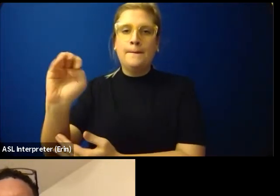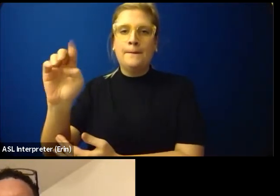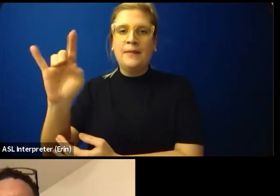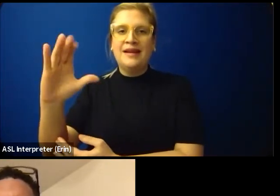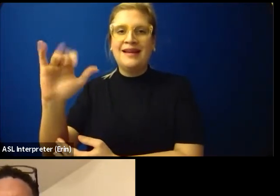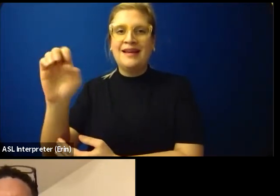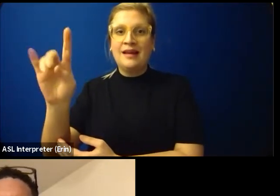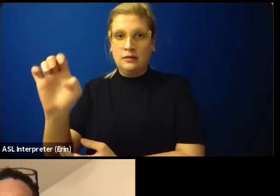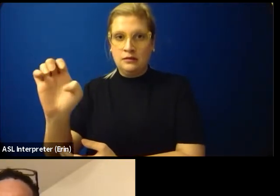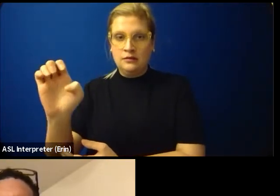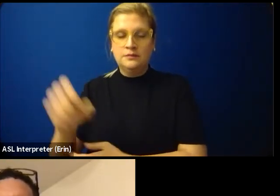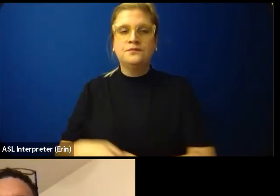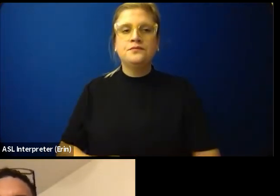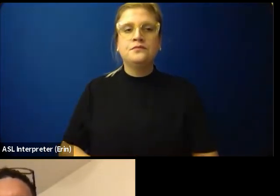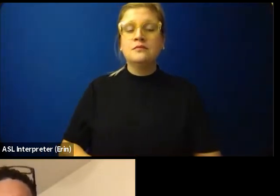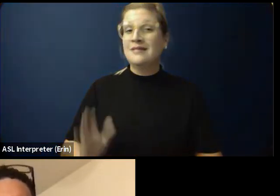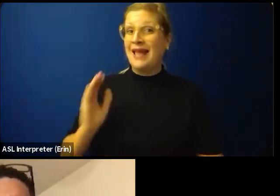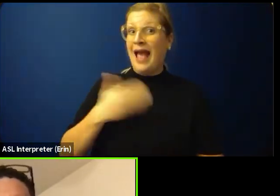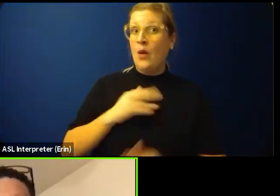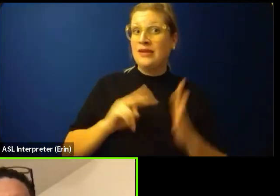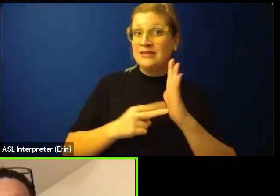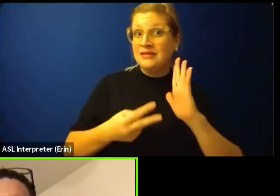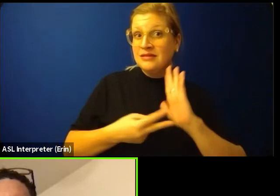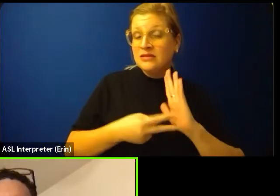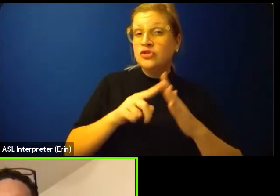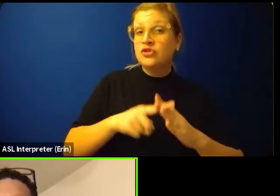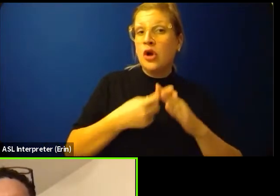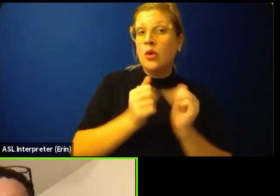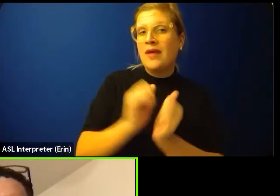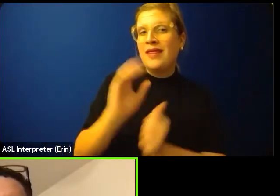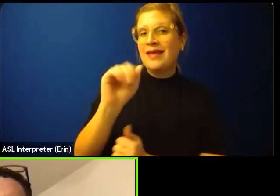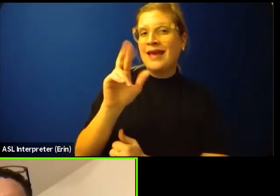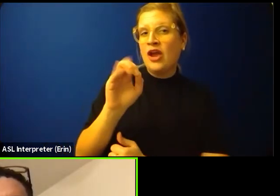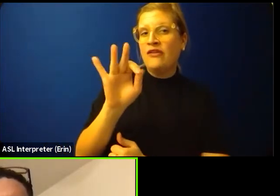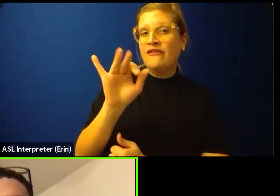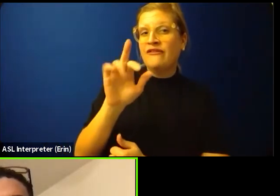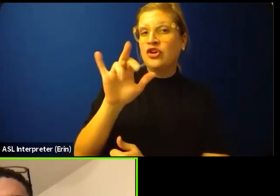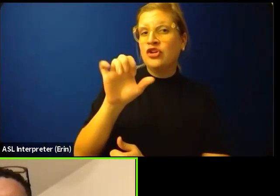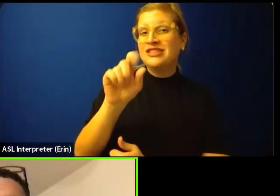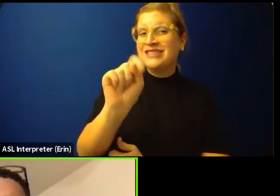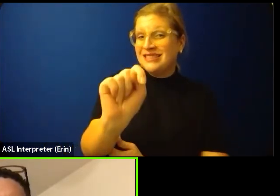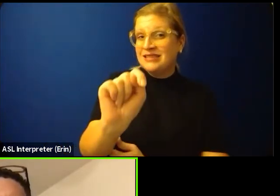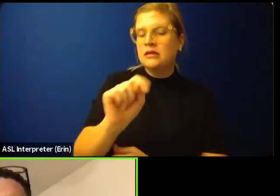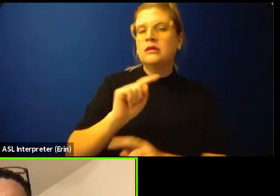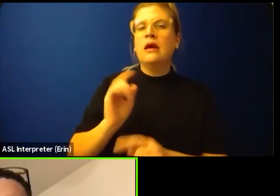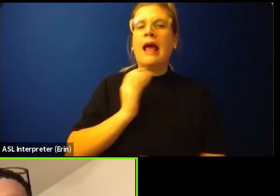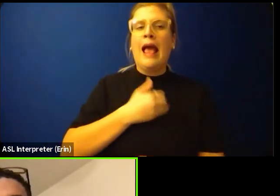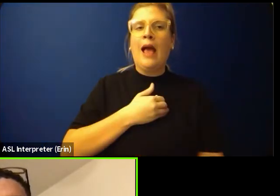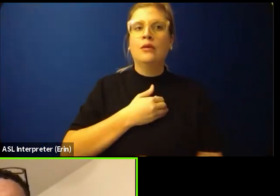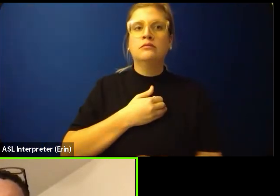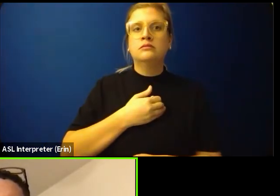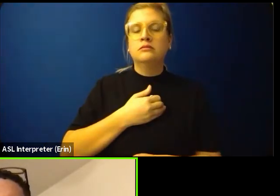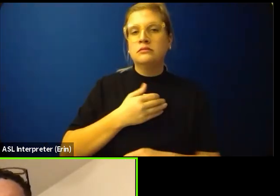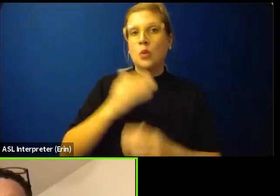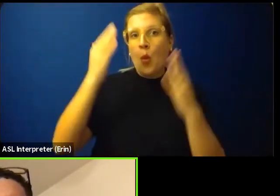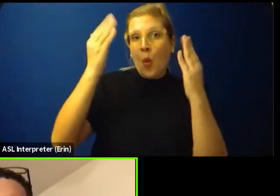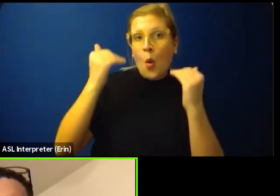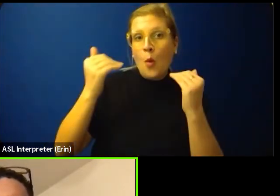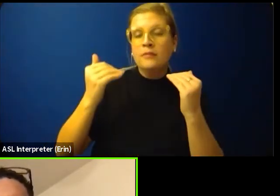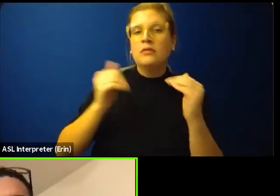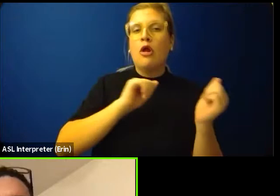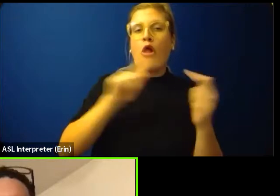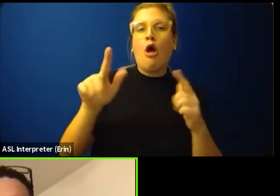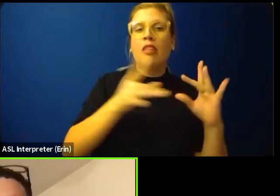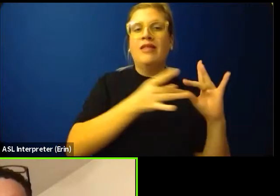Okay. Our intention is we started off with CareFirst, but our intention is to work with all the payers and all the Medicaid payers, and